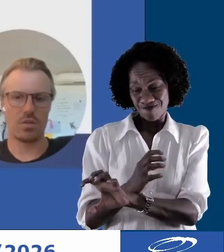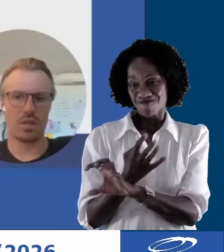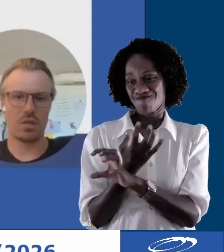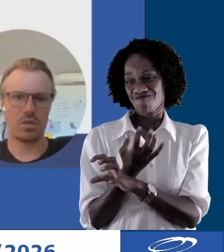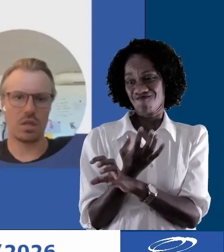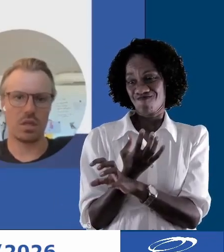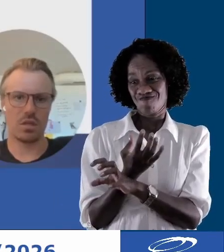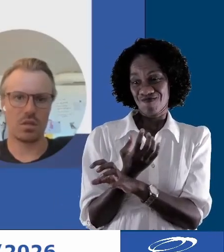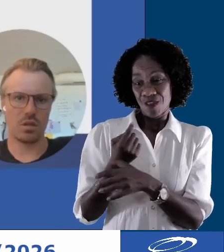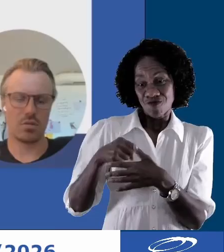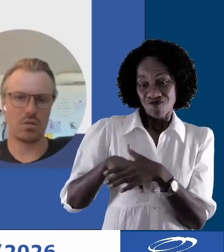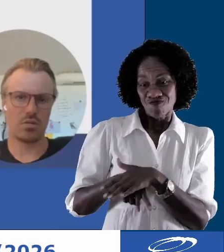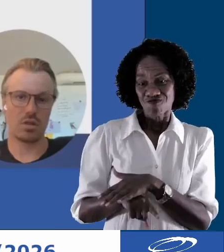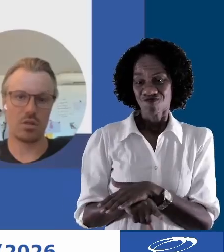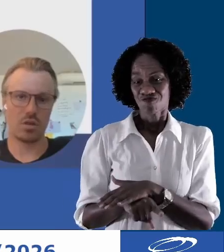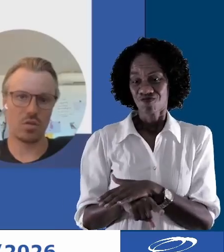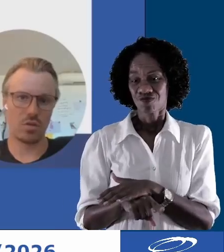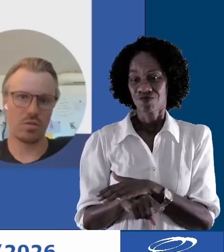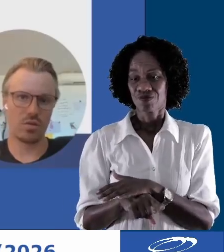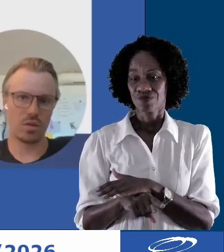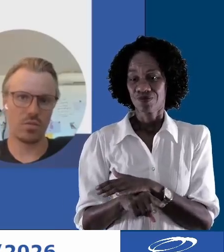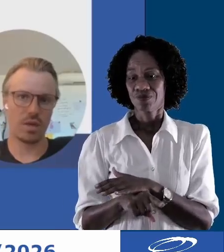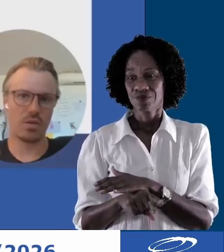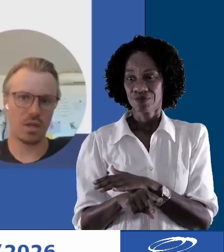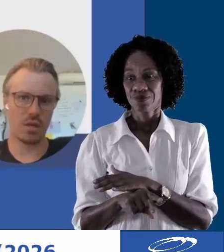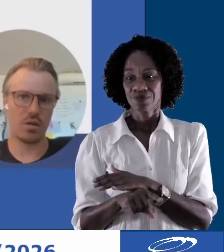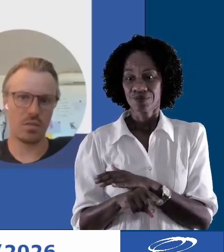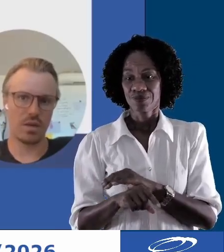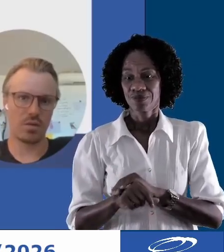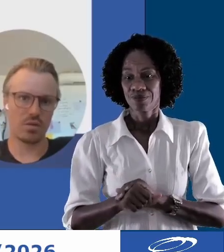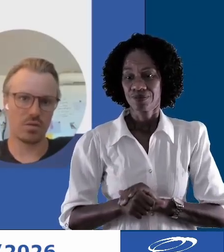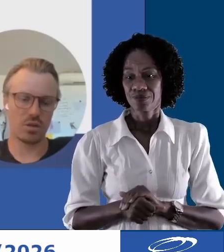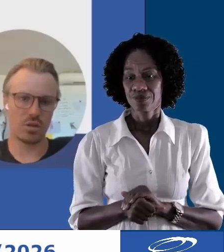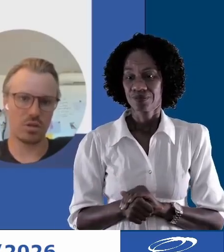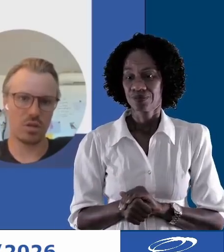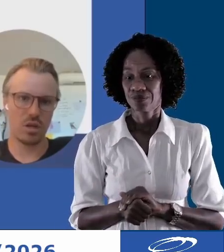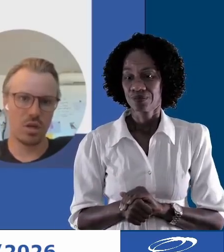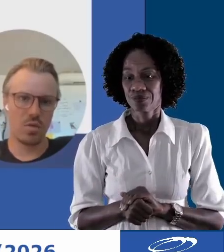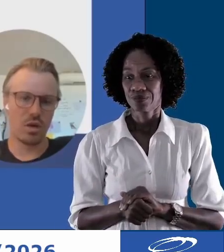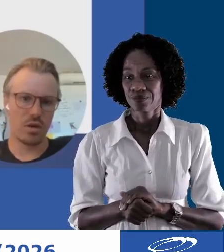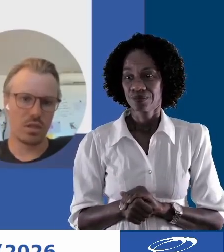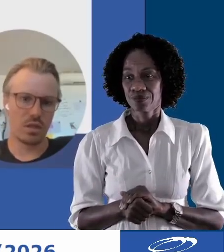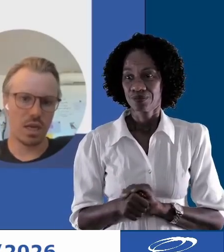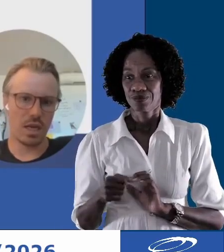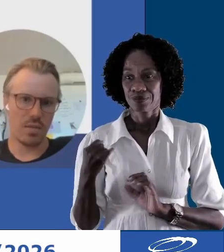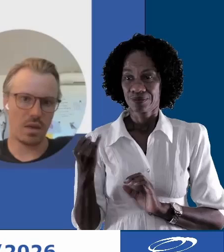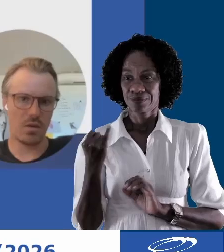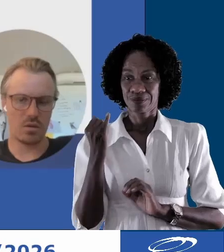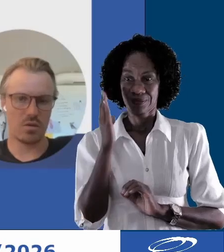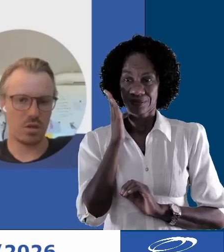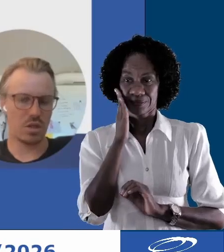between intra and extracellular concentrations, nor between bound and unbound concentrations. Whereas the